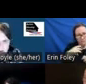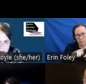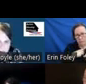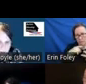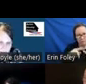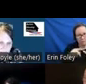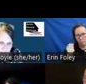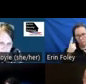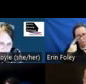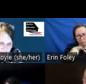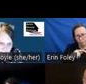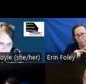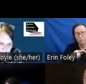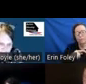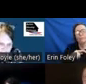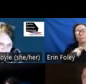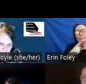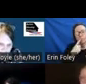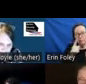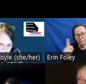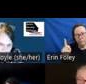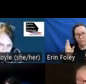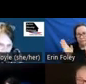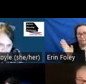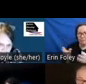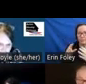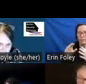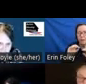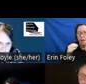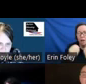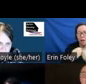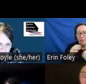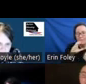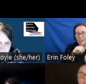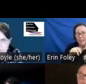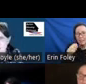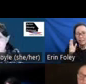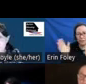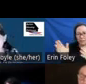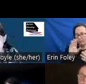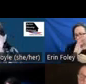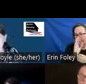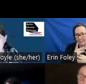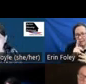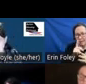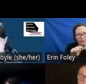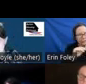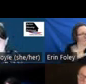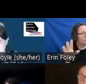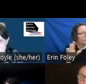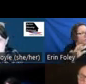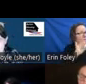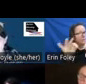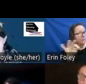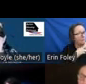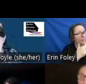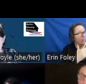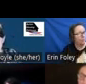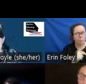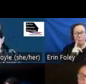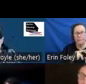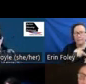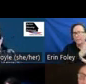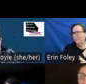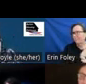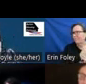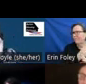the Office of Elder Services did not ever actually promulgate guidelines until about 2 years ago on